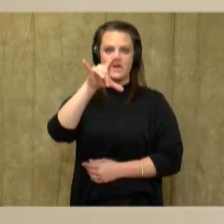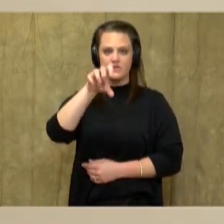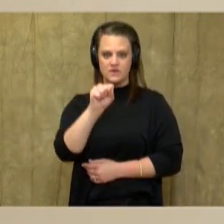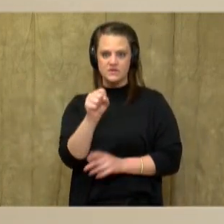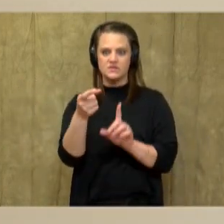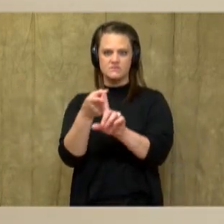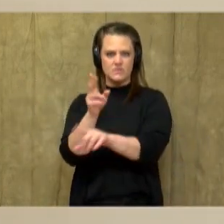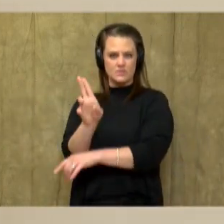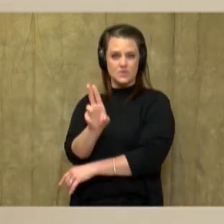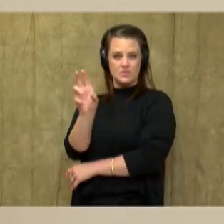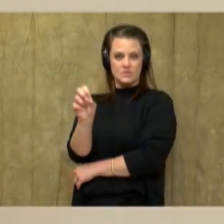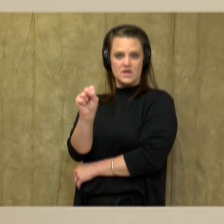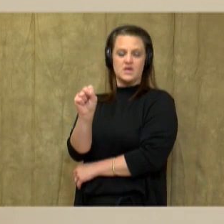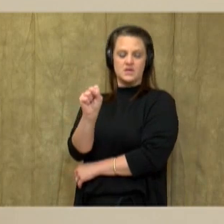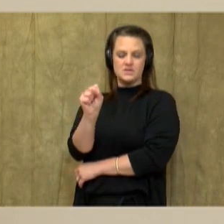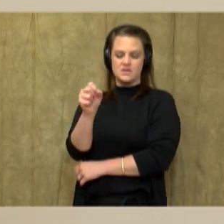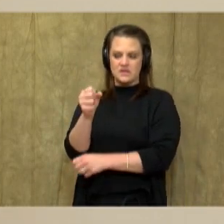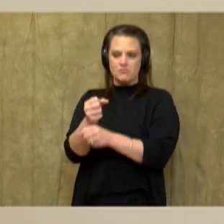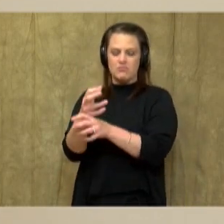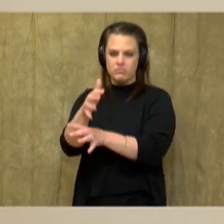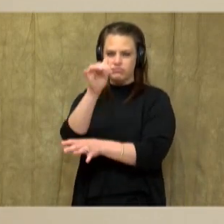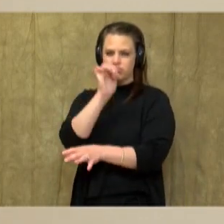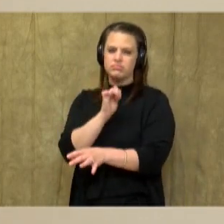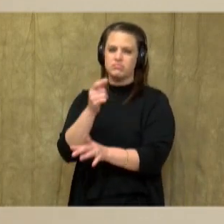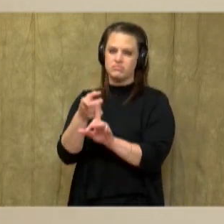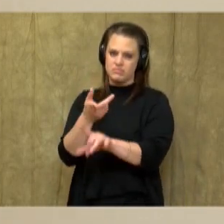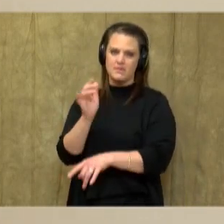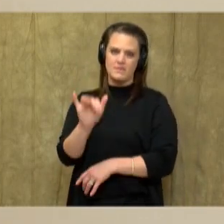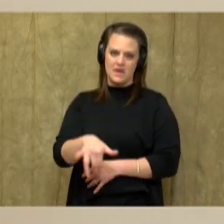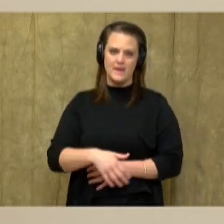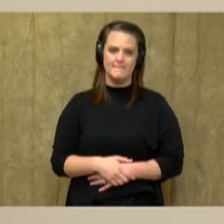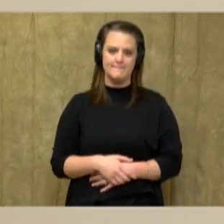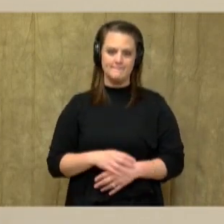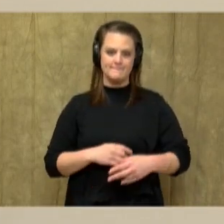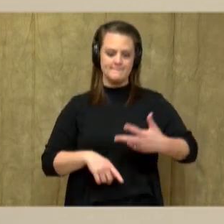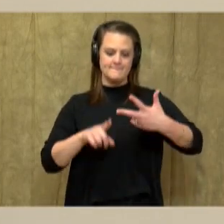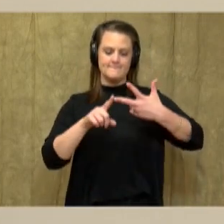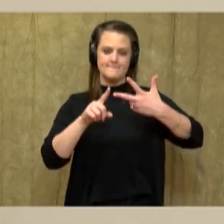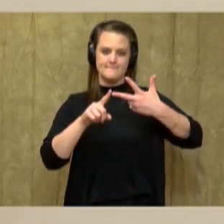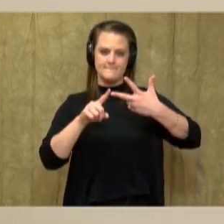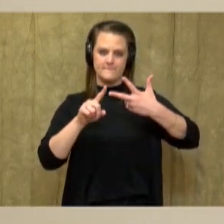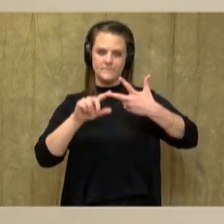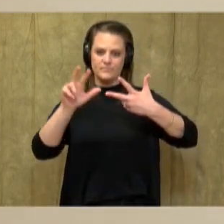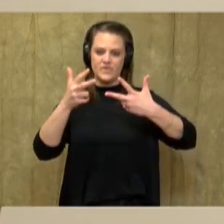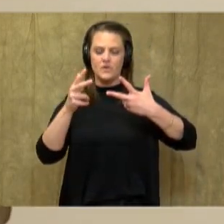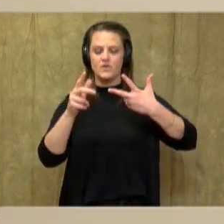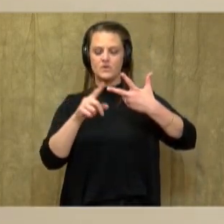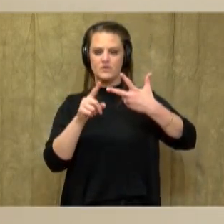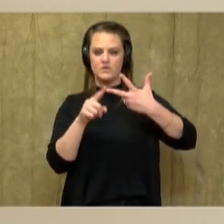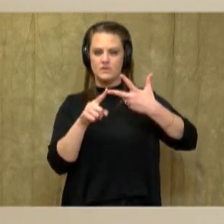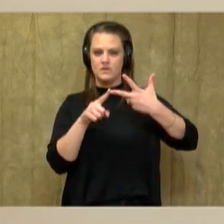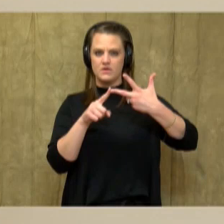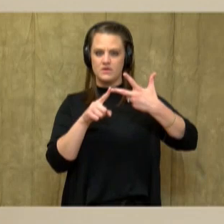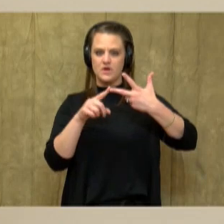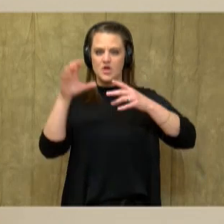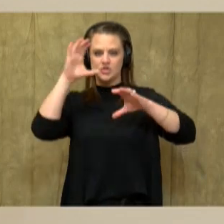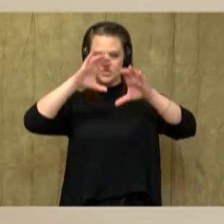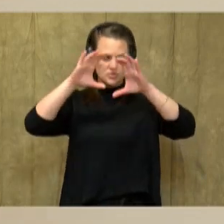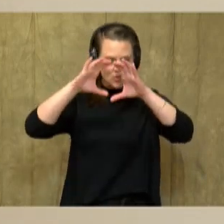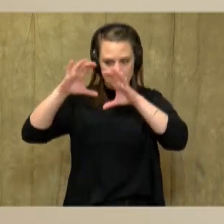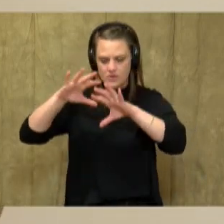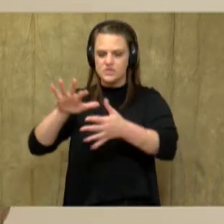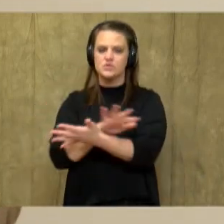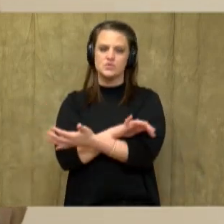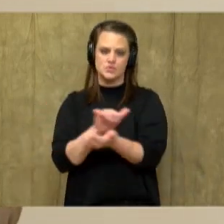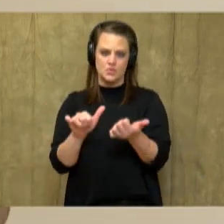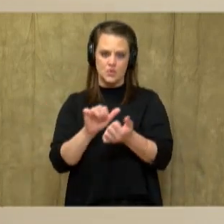have suffered because of the effects and the exposure to Agent Orange. Now, lastly, the third tactic to find Viet Cong members was search and destroy